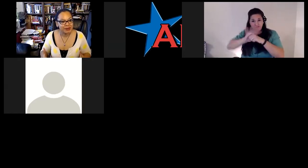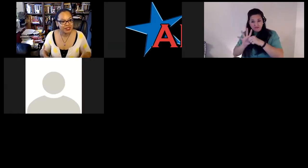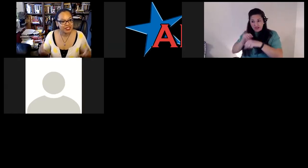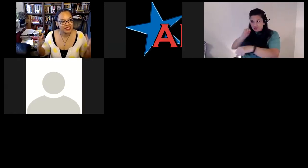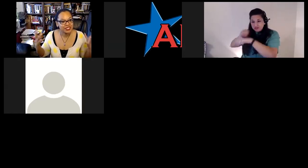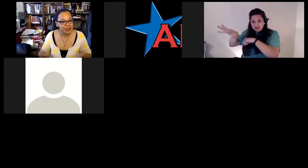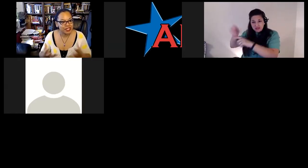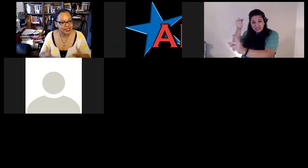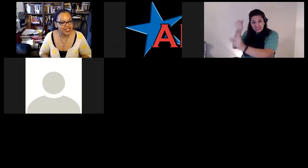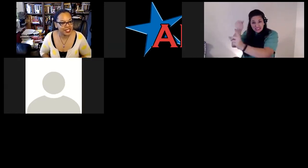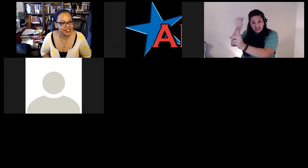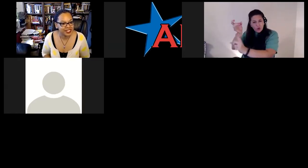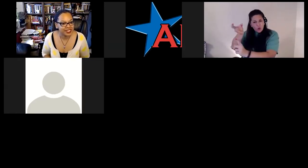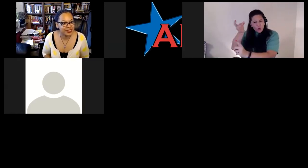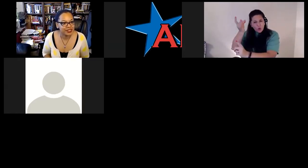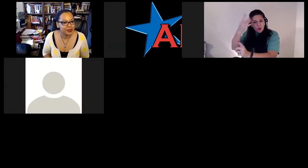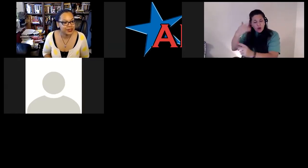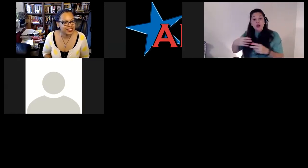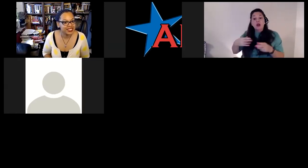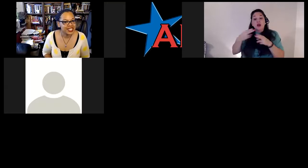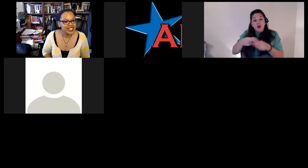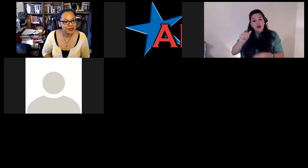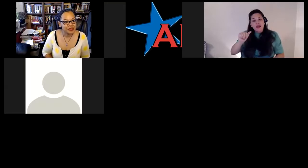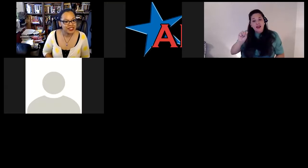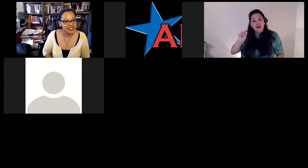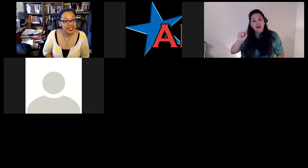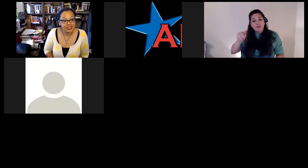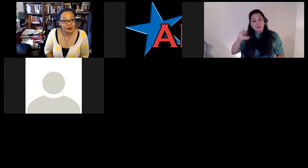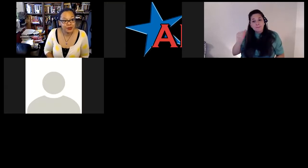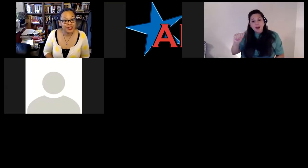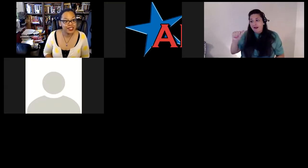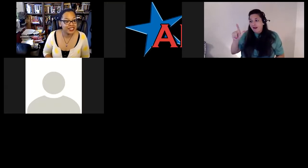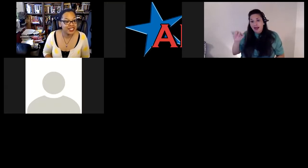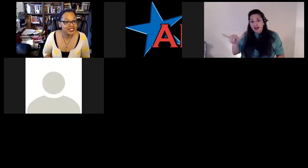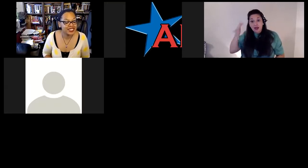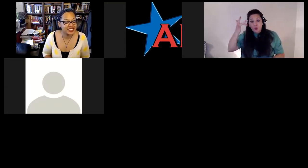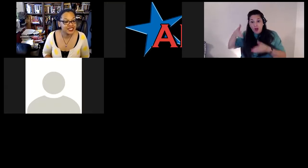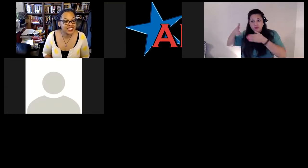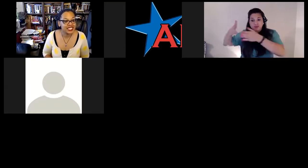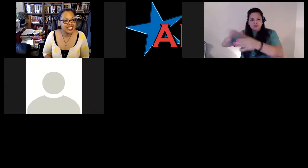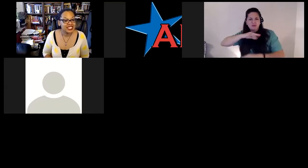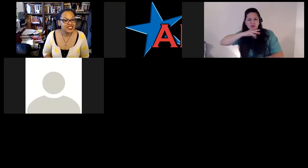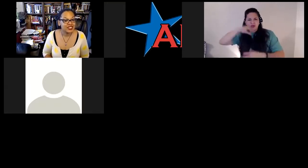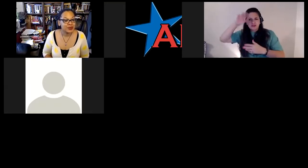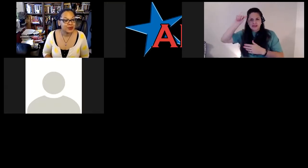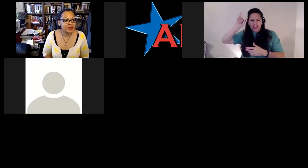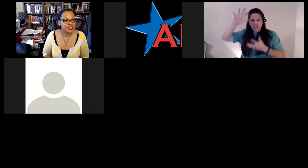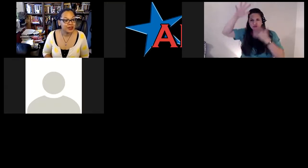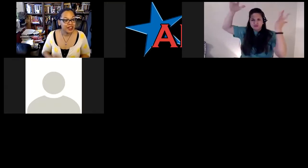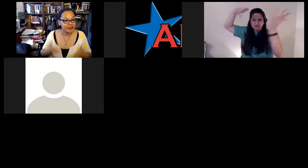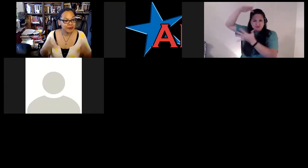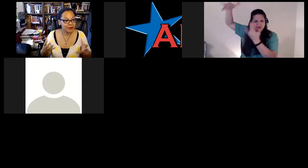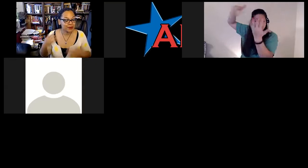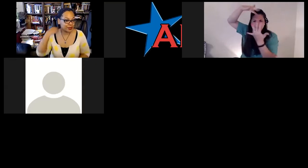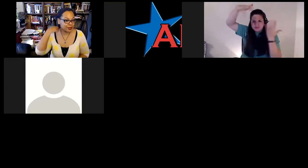is because they're in so many different sacrifice zones of pollutants. It's one of the highest polluted areas in the country. And so when you